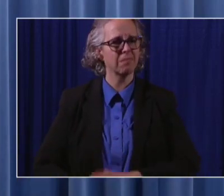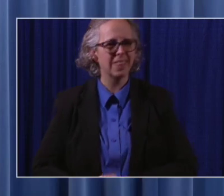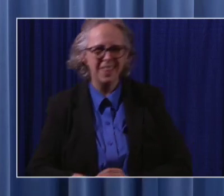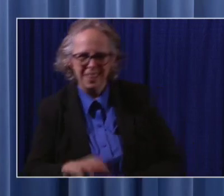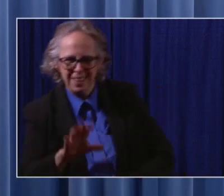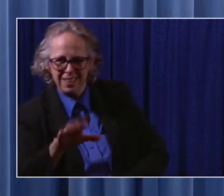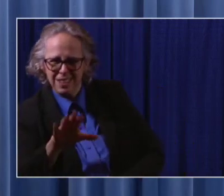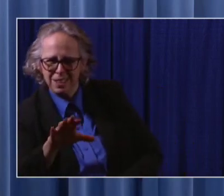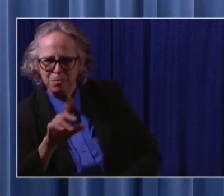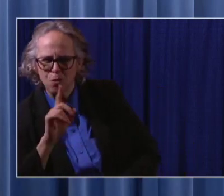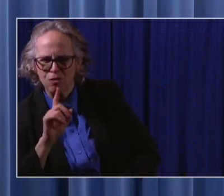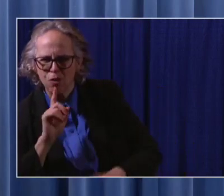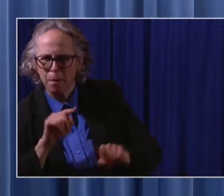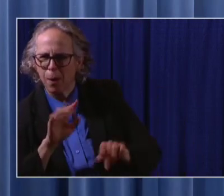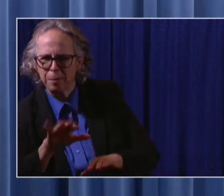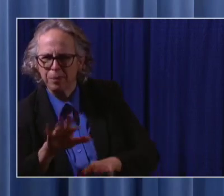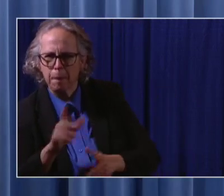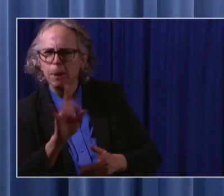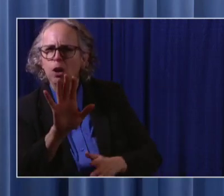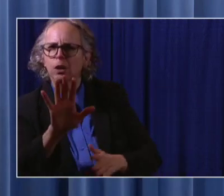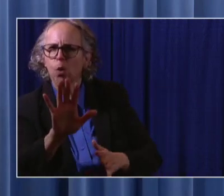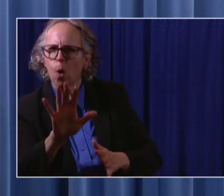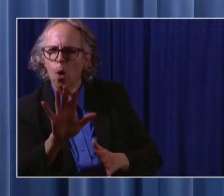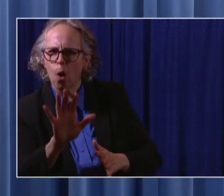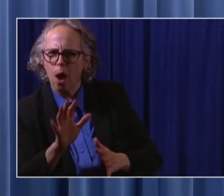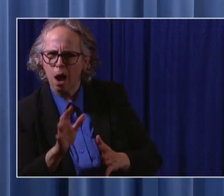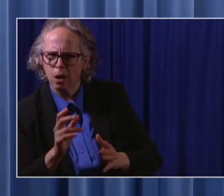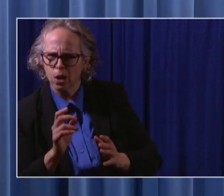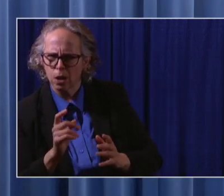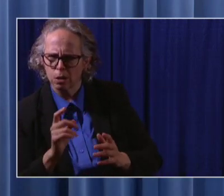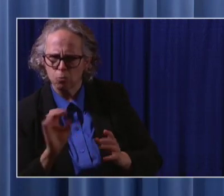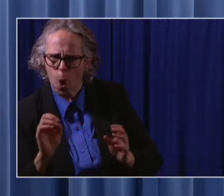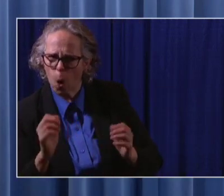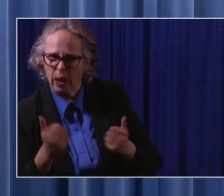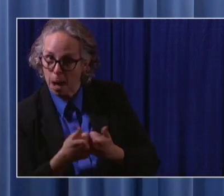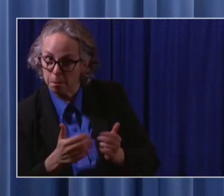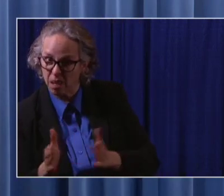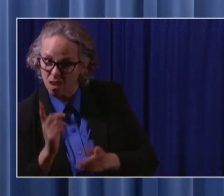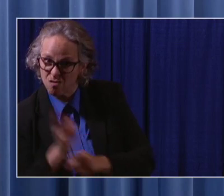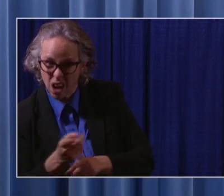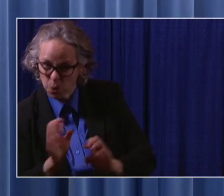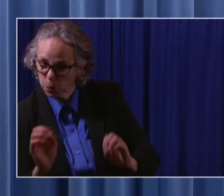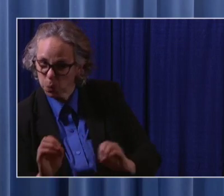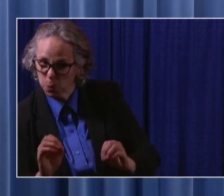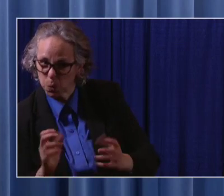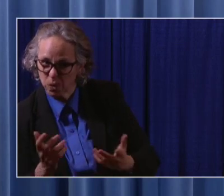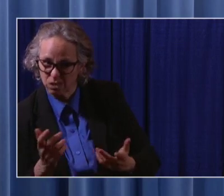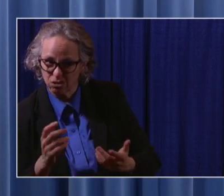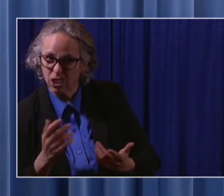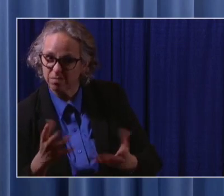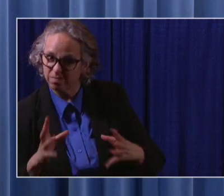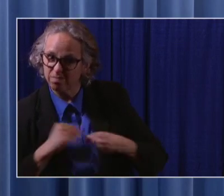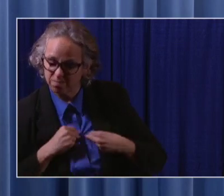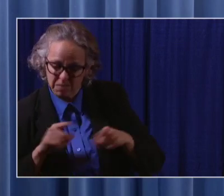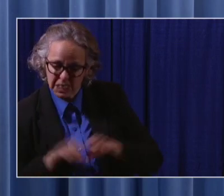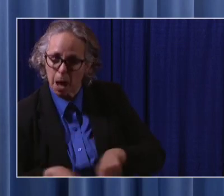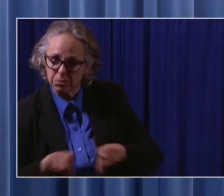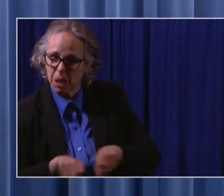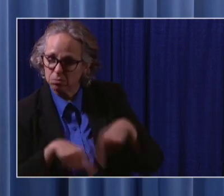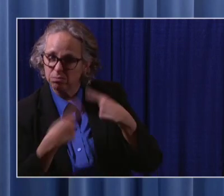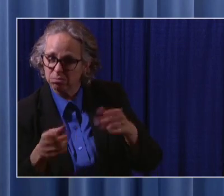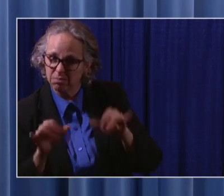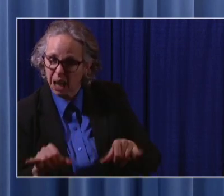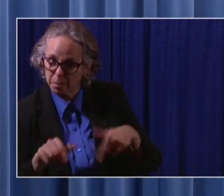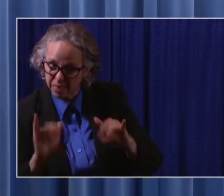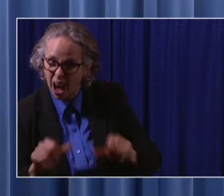than there's no game plan other than what we're doing now. So there's that